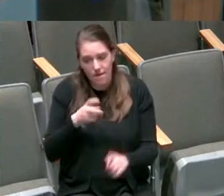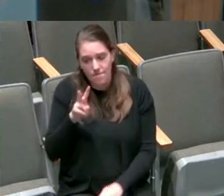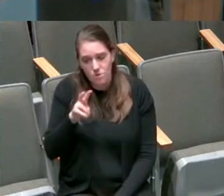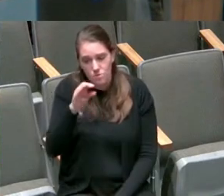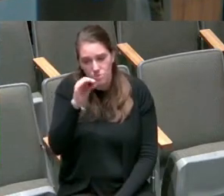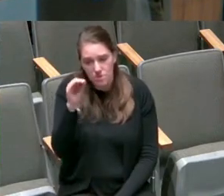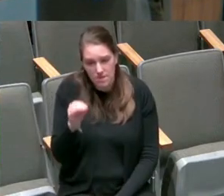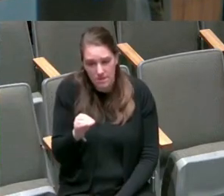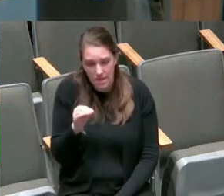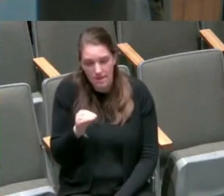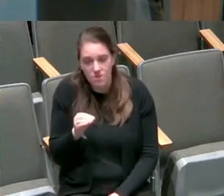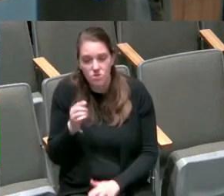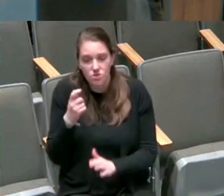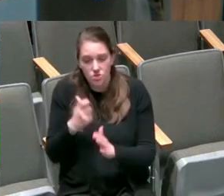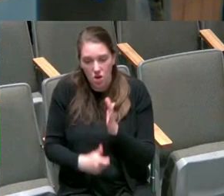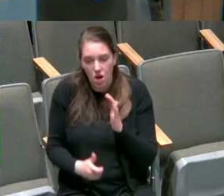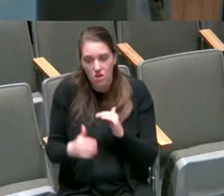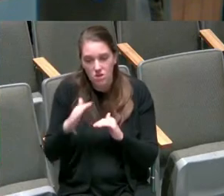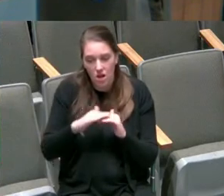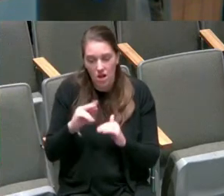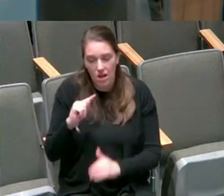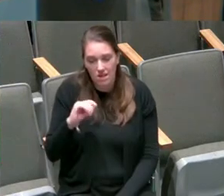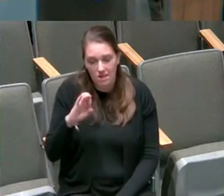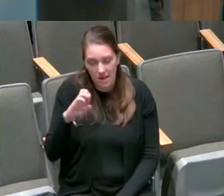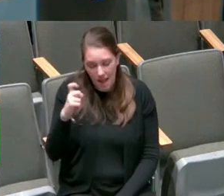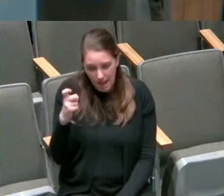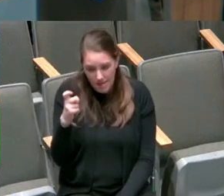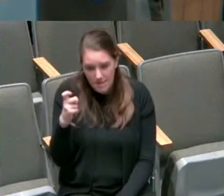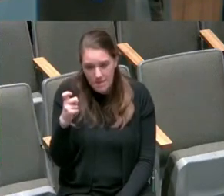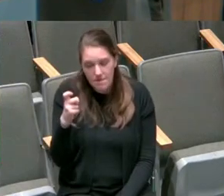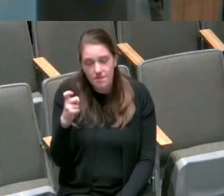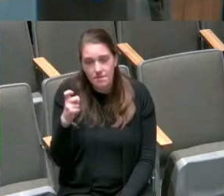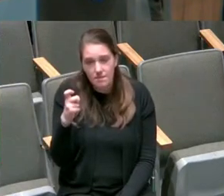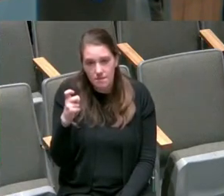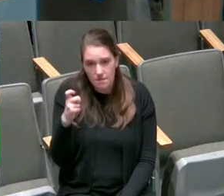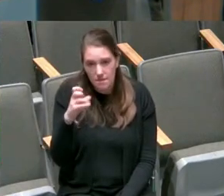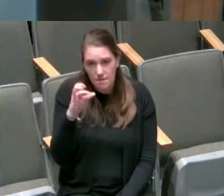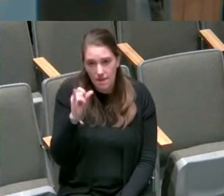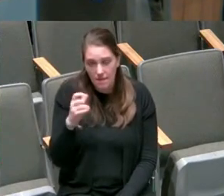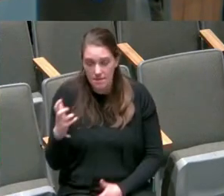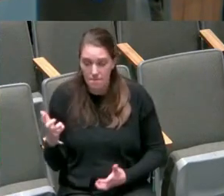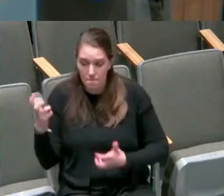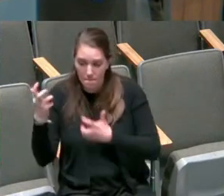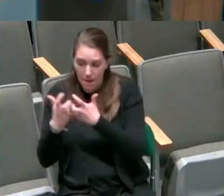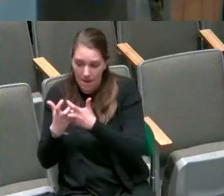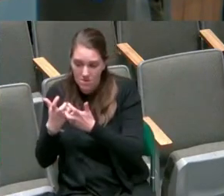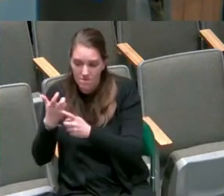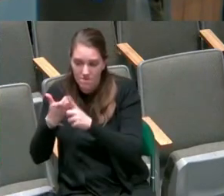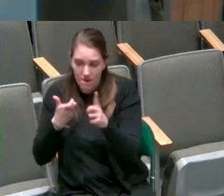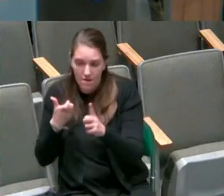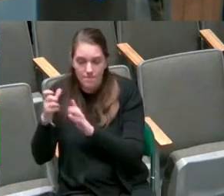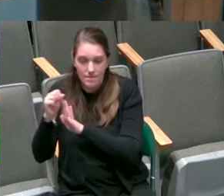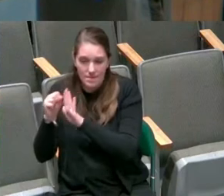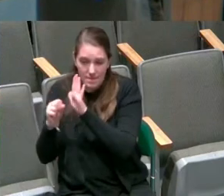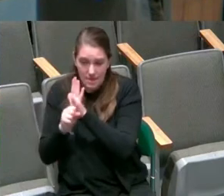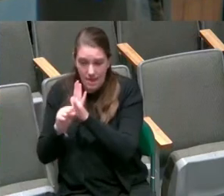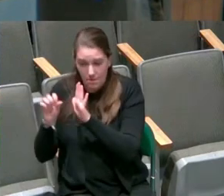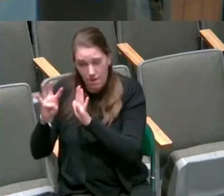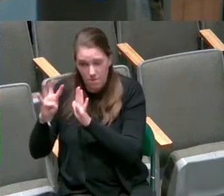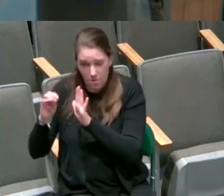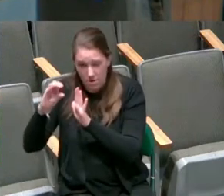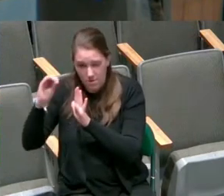surcharge on your taxes which is also maxed by a match by the state of I'm going to say roughly 40 percent